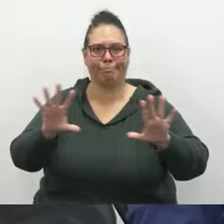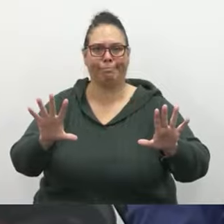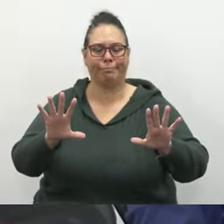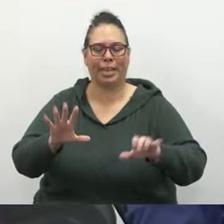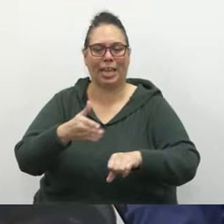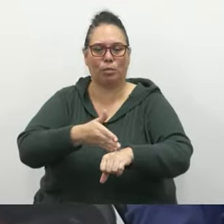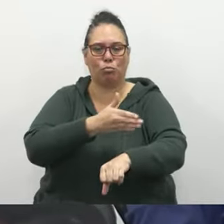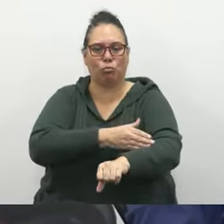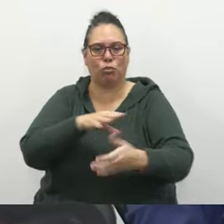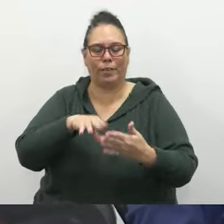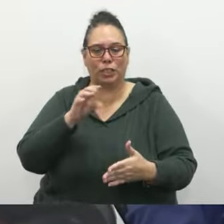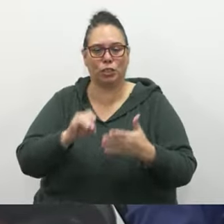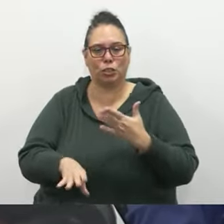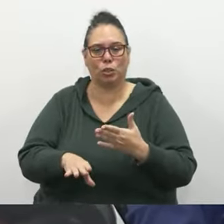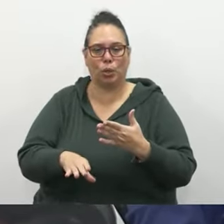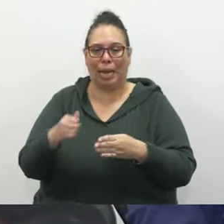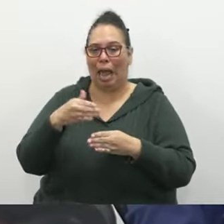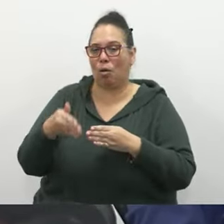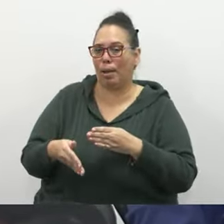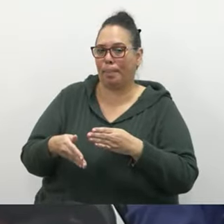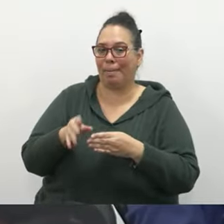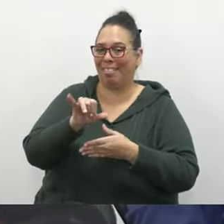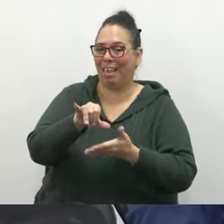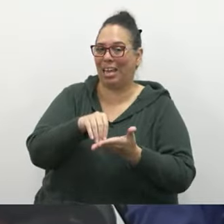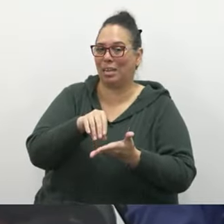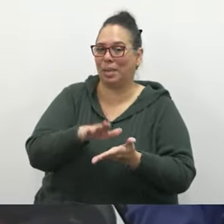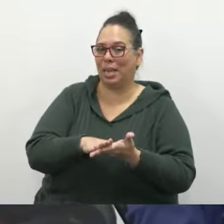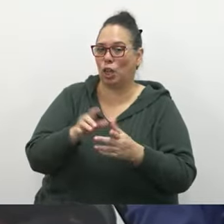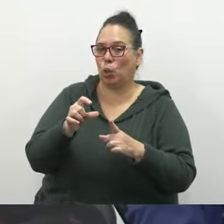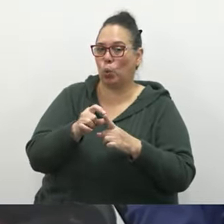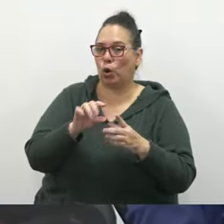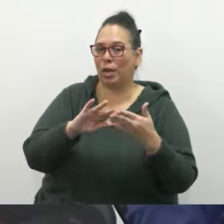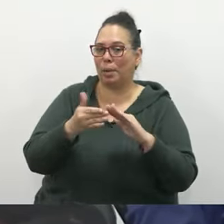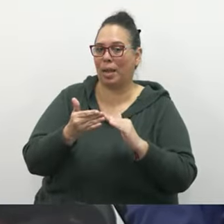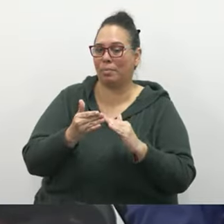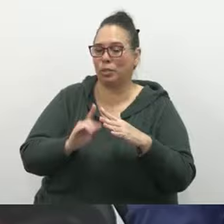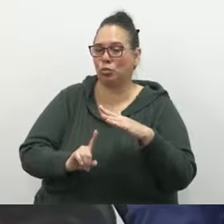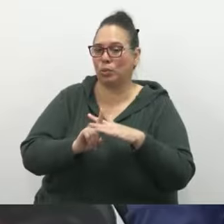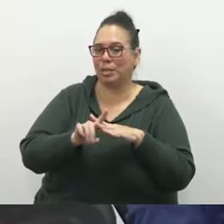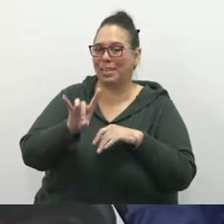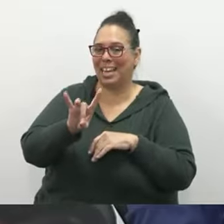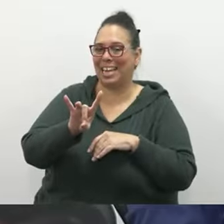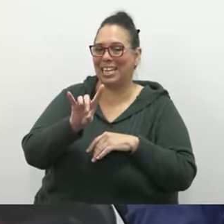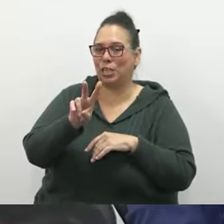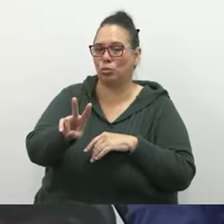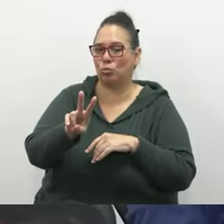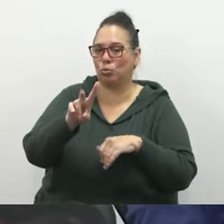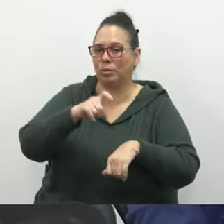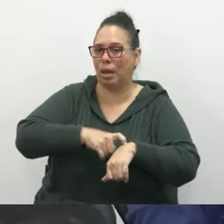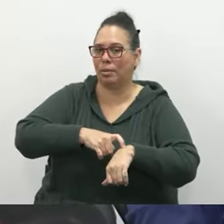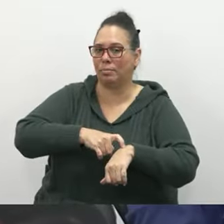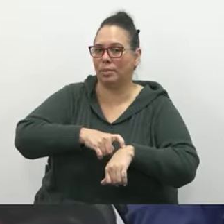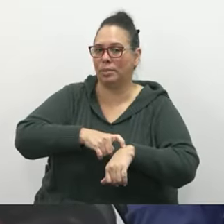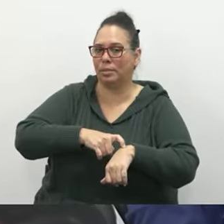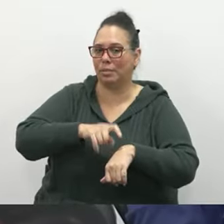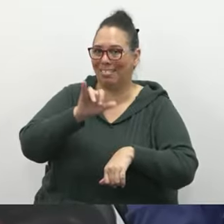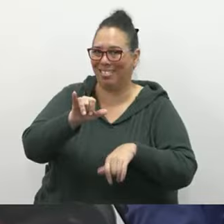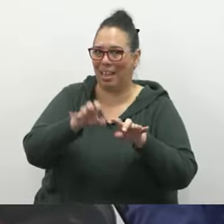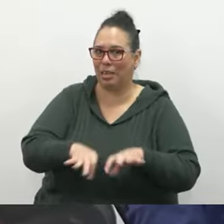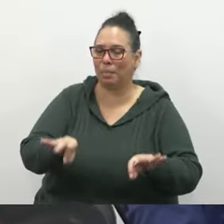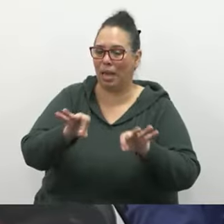student outcomes. In that document, the word community appears 82 times. 82 times. That